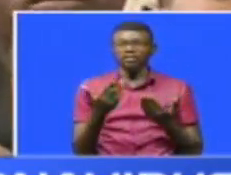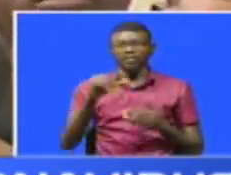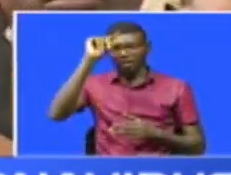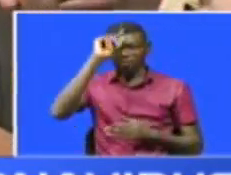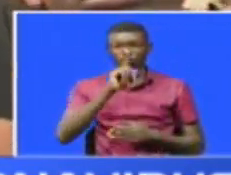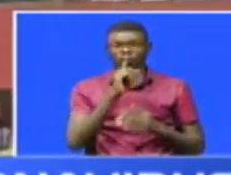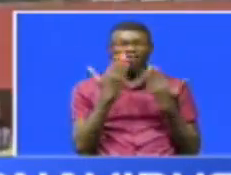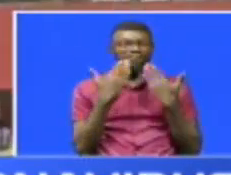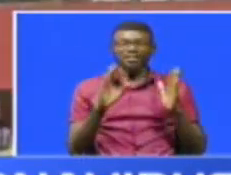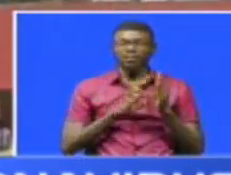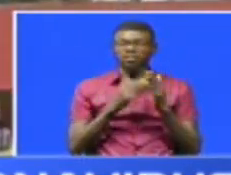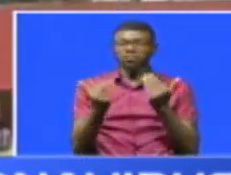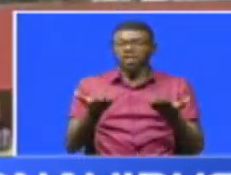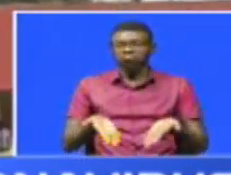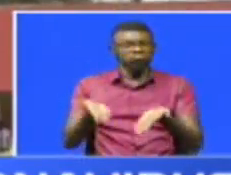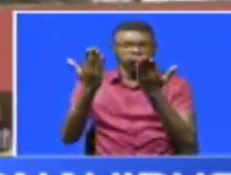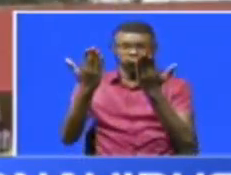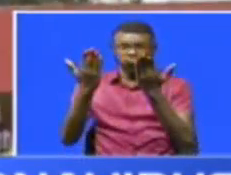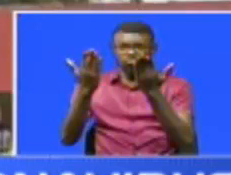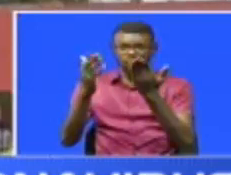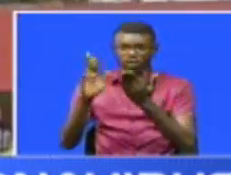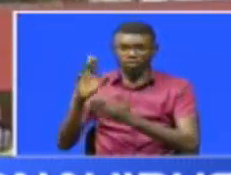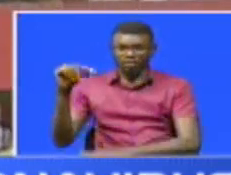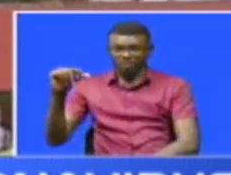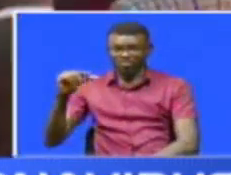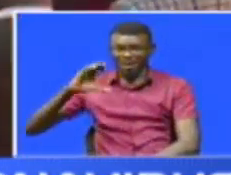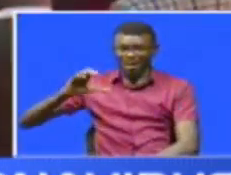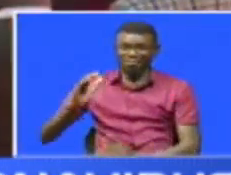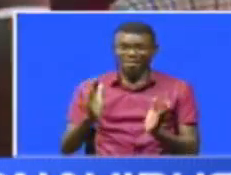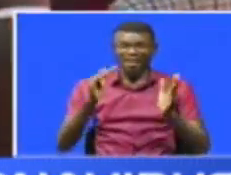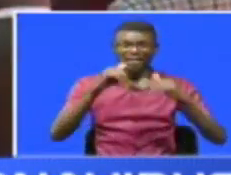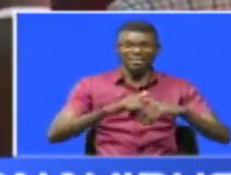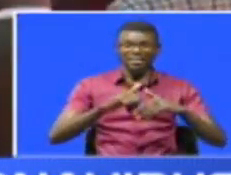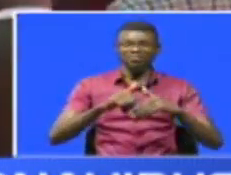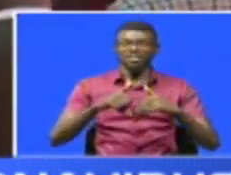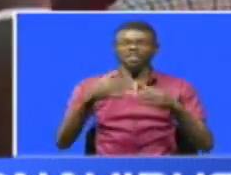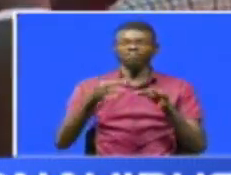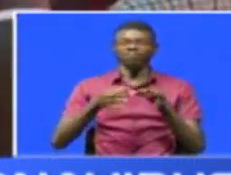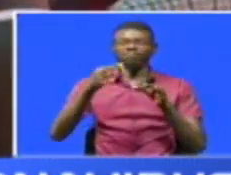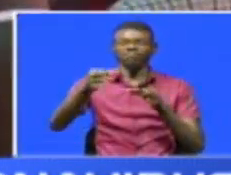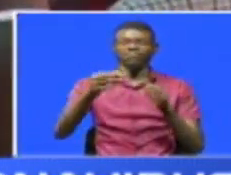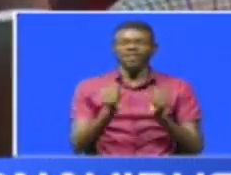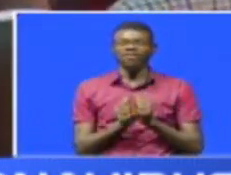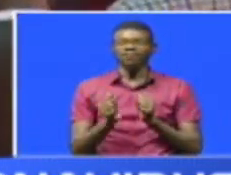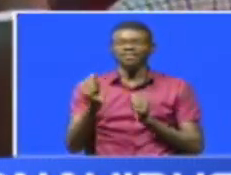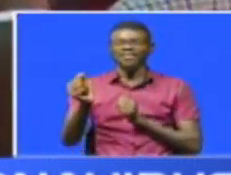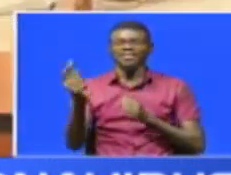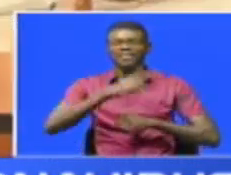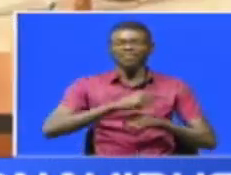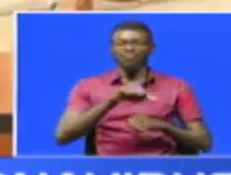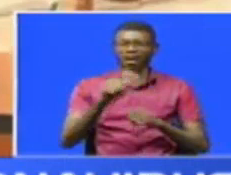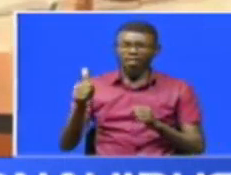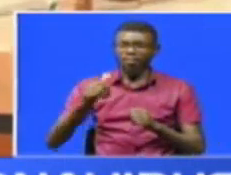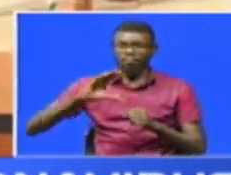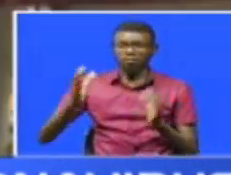to release our children. Uasin Gishu County Assembly has been forced to adjourn its sitting for the next 15 days, and other county assemblies